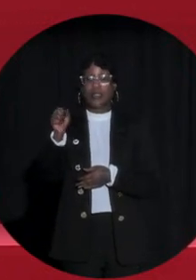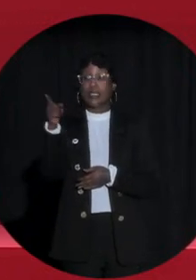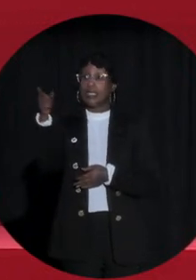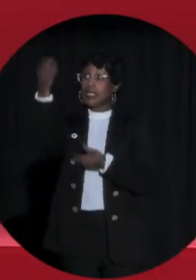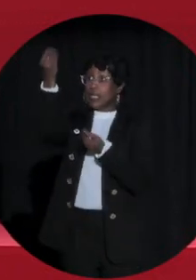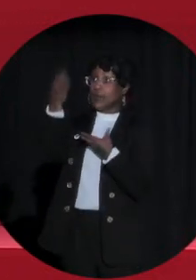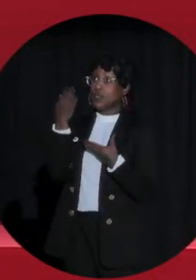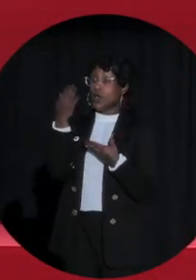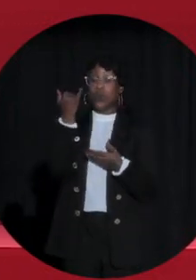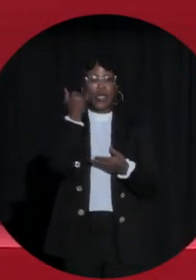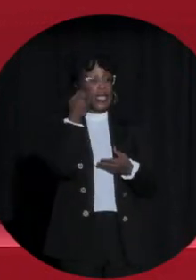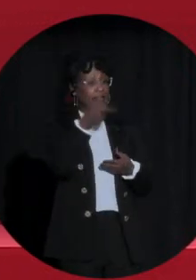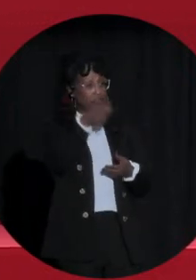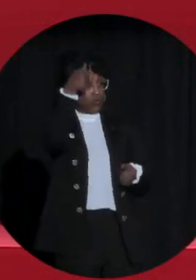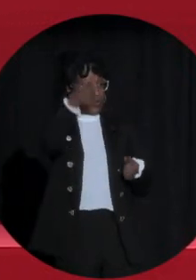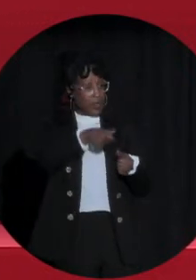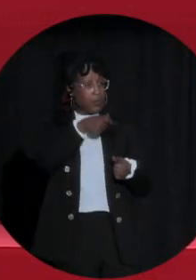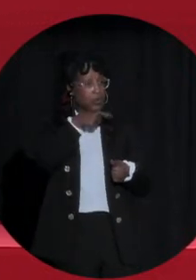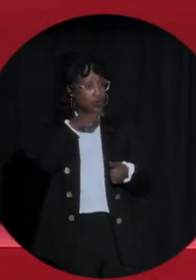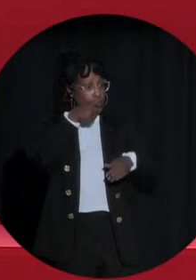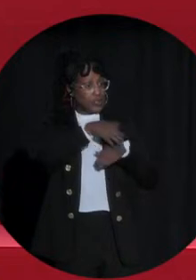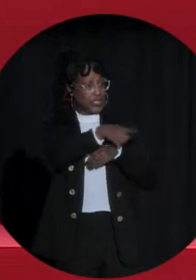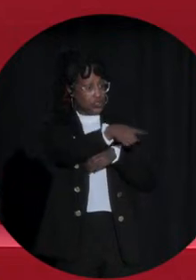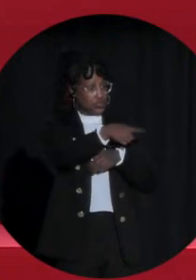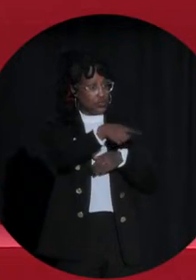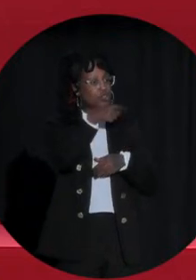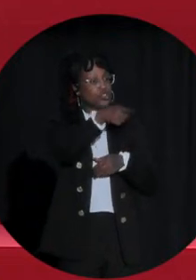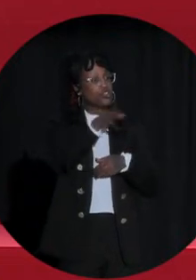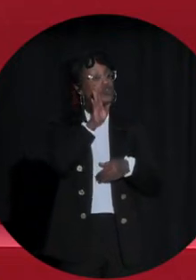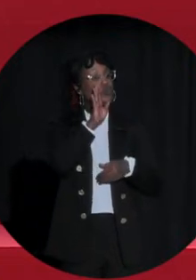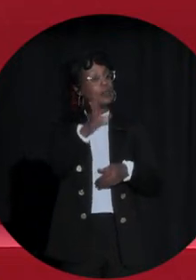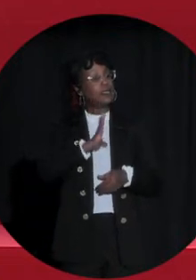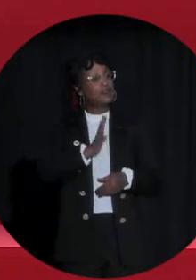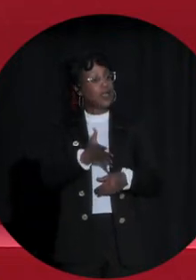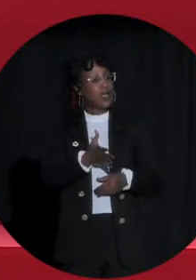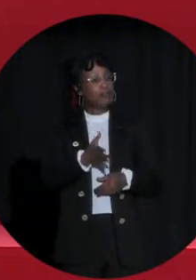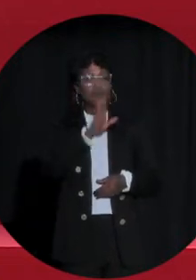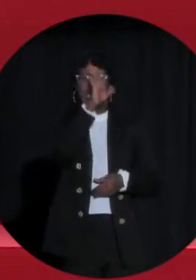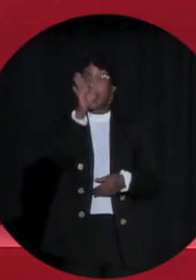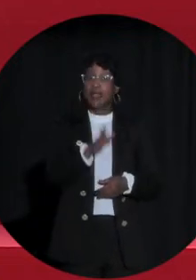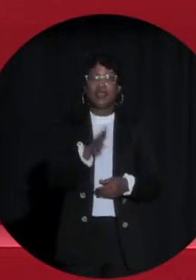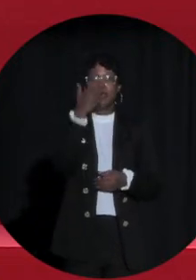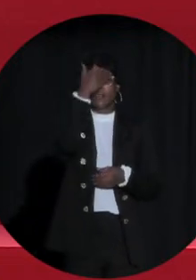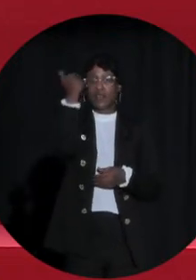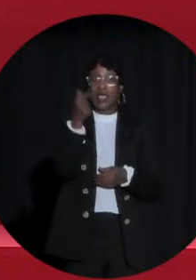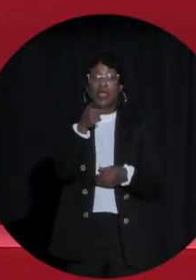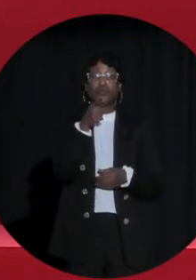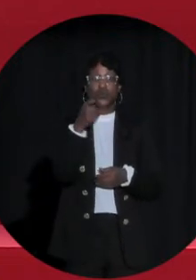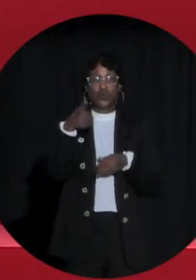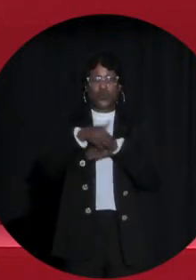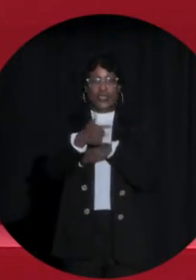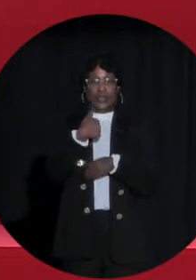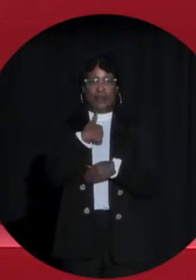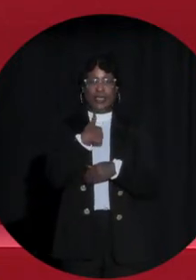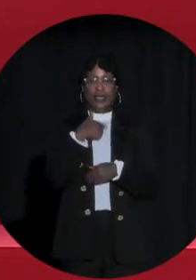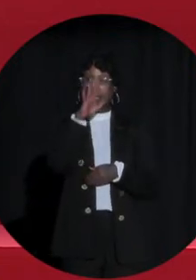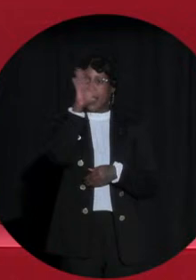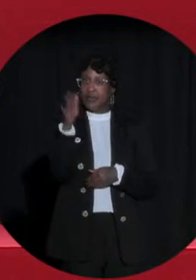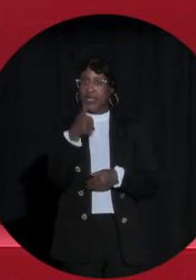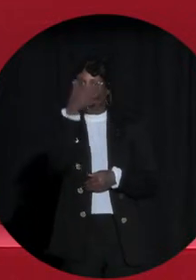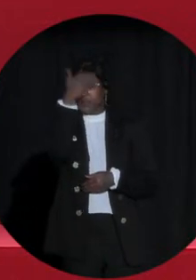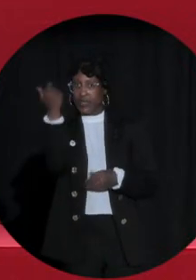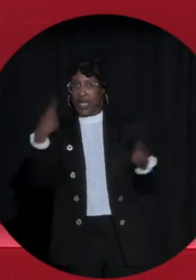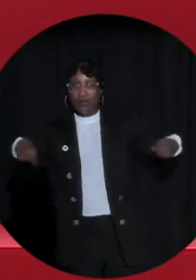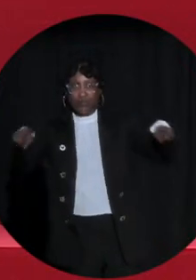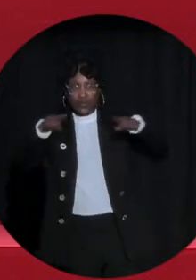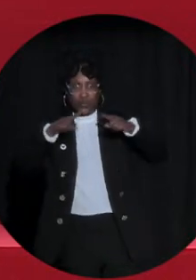fine." I have never forgotten who sent me, and I have never forgotten you. Day and